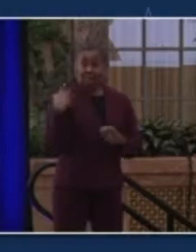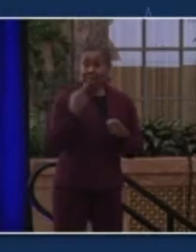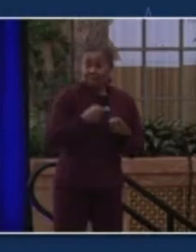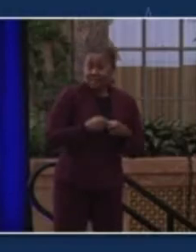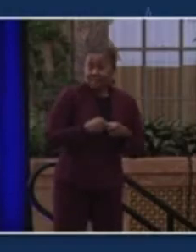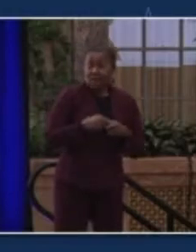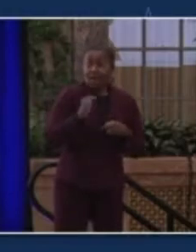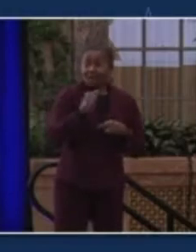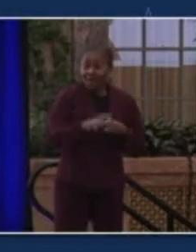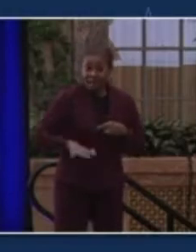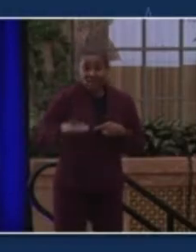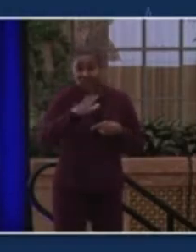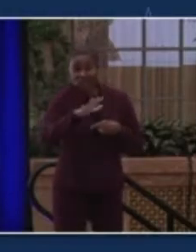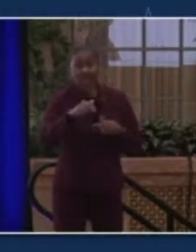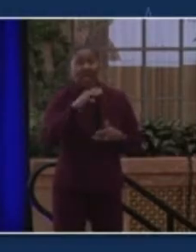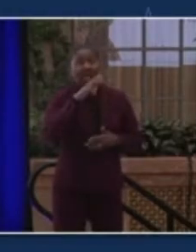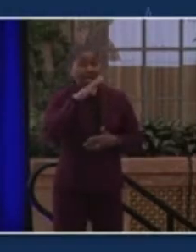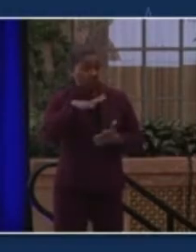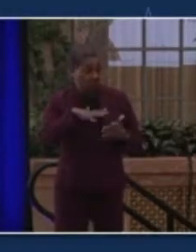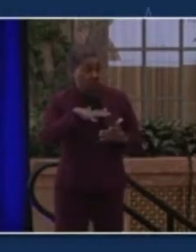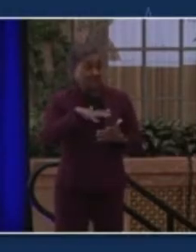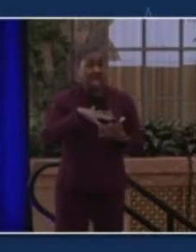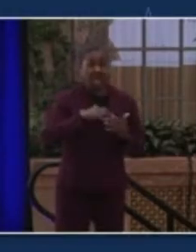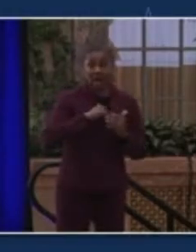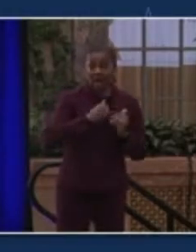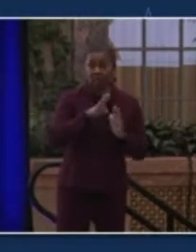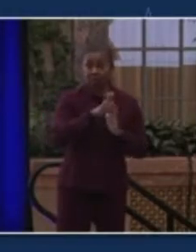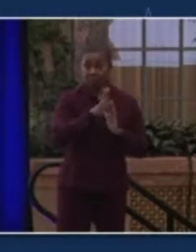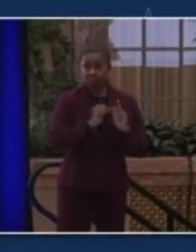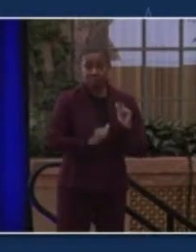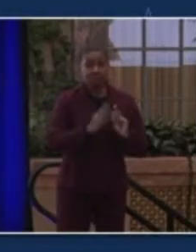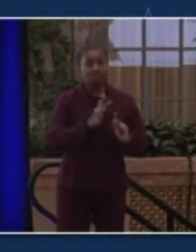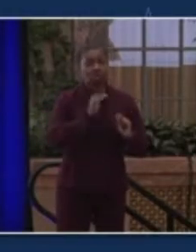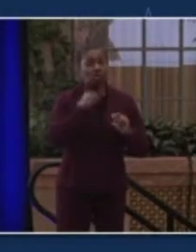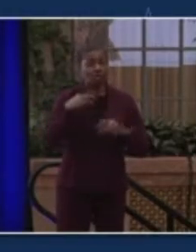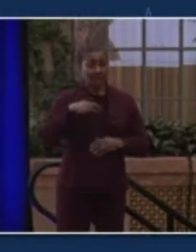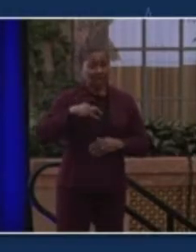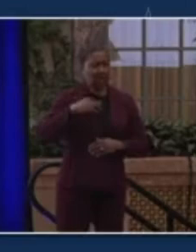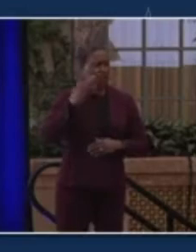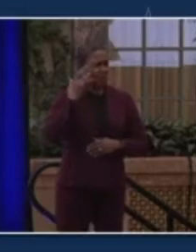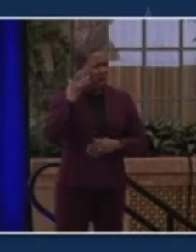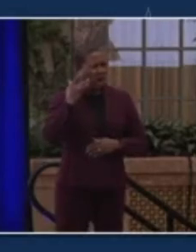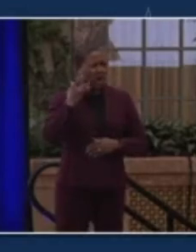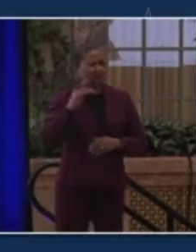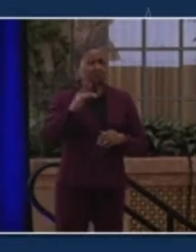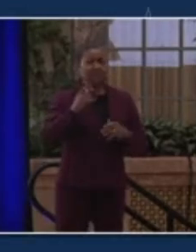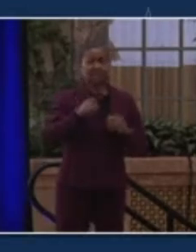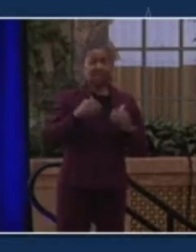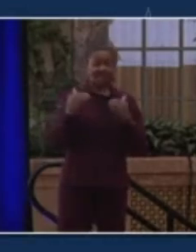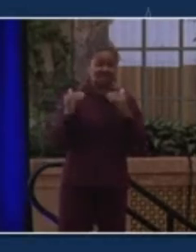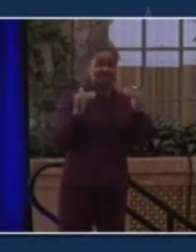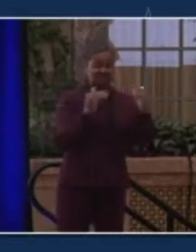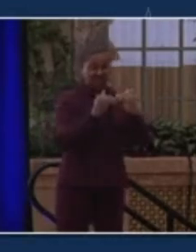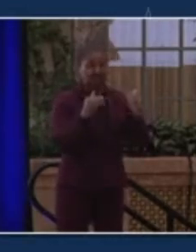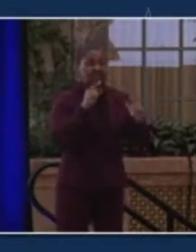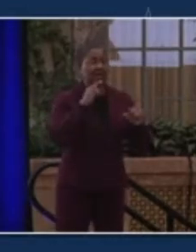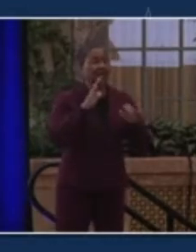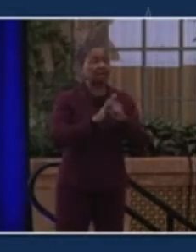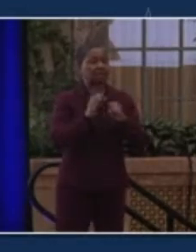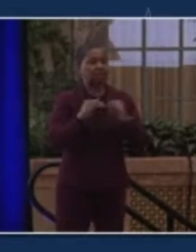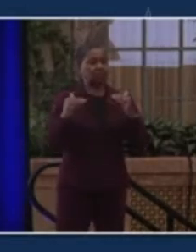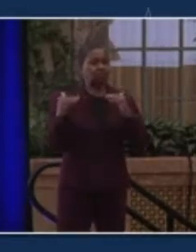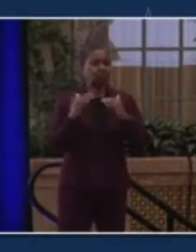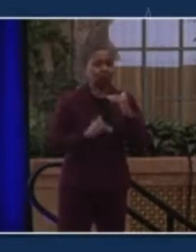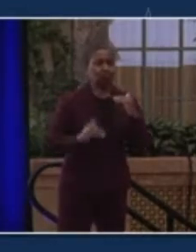and Asian and women and many others who benefited. Why? Because of fairness and a commitment to